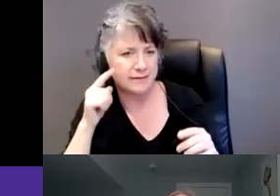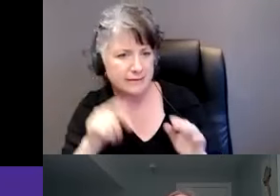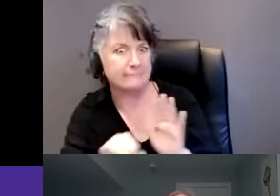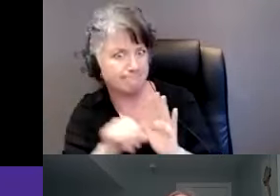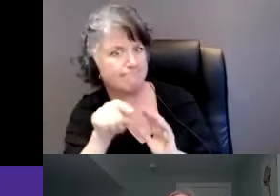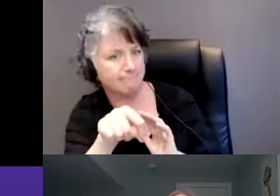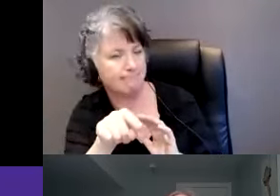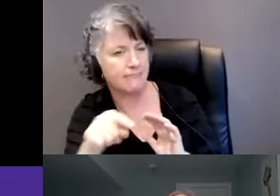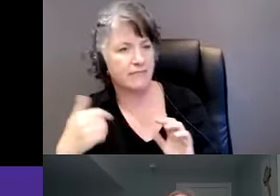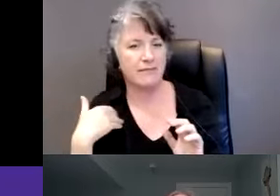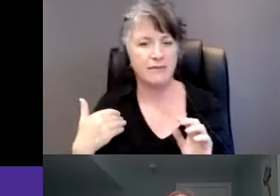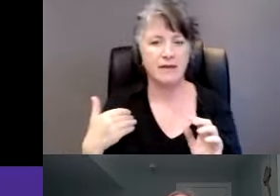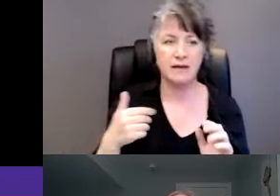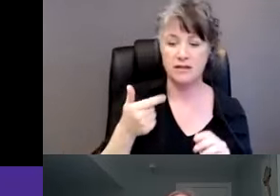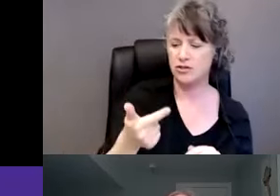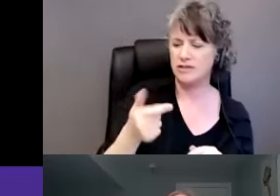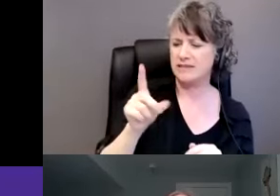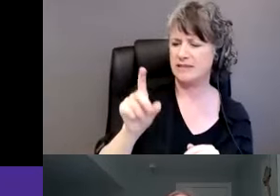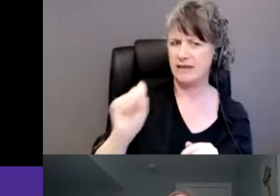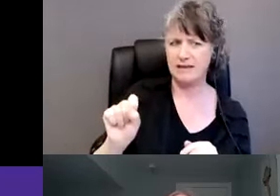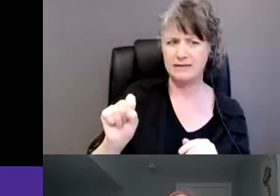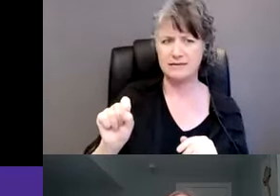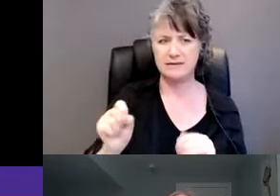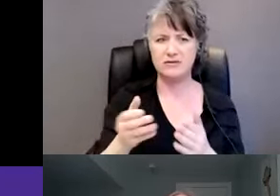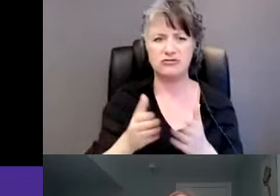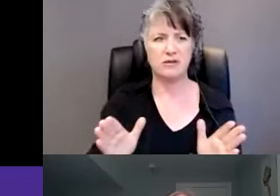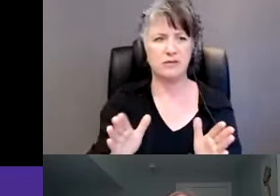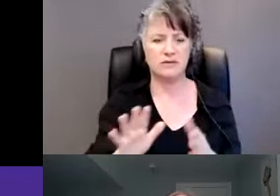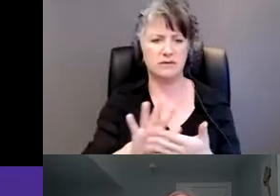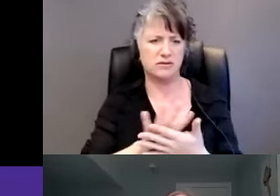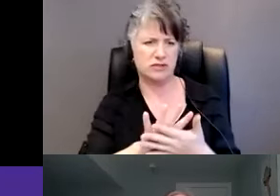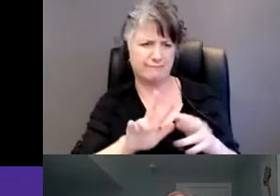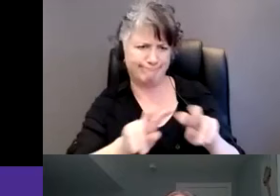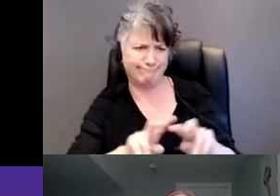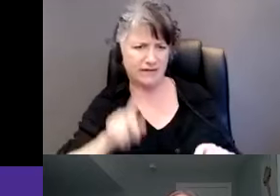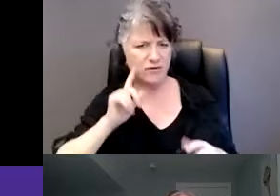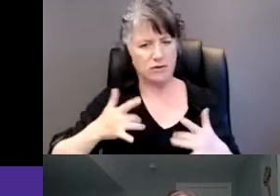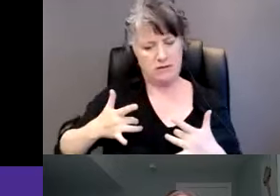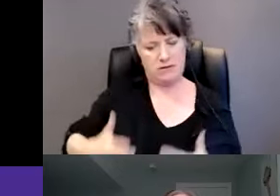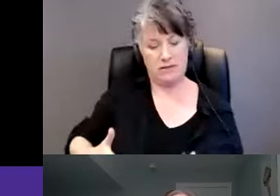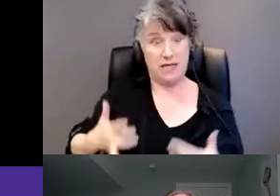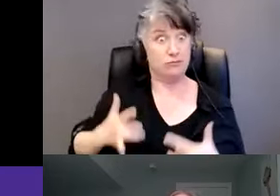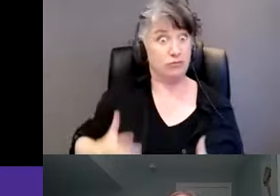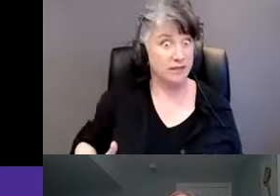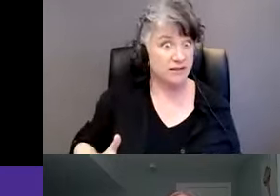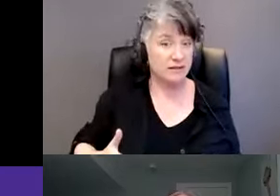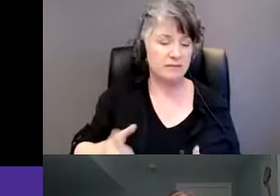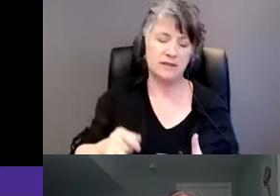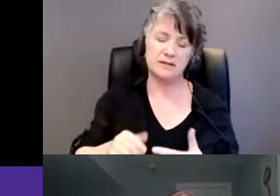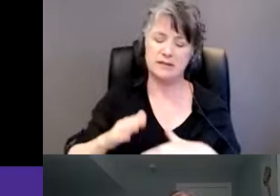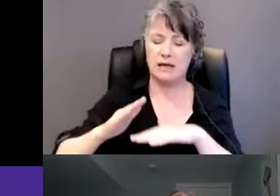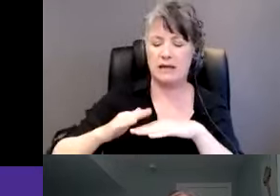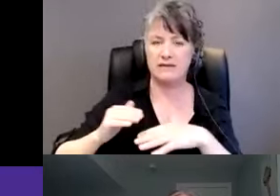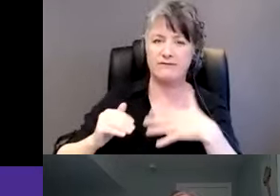diagnosed. And the GDS is a screening tool for depression. So again, to diagnose depression, you need to have at least 5